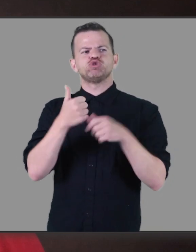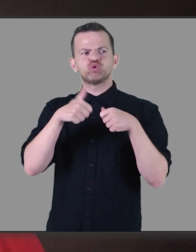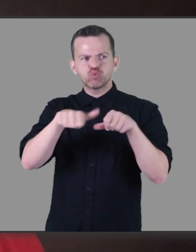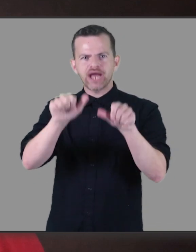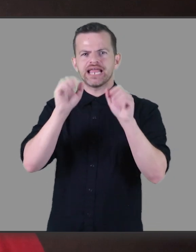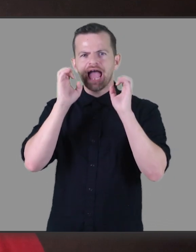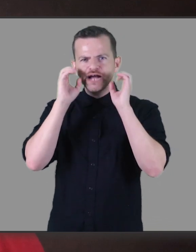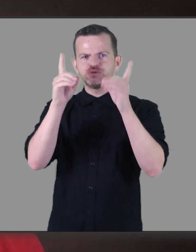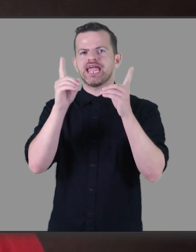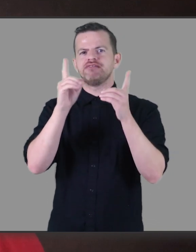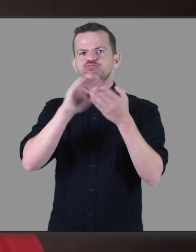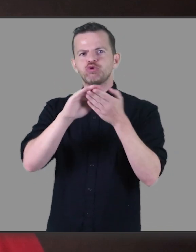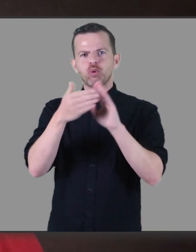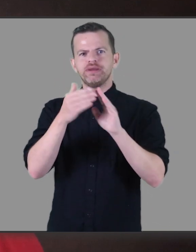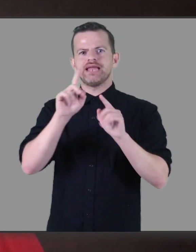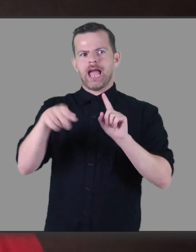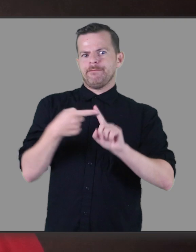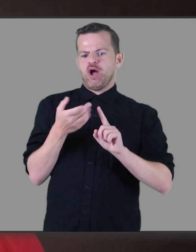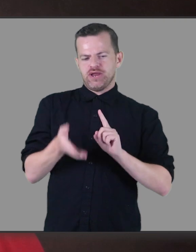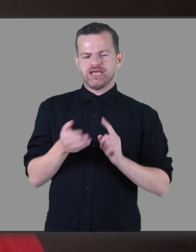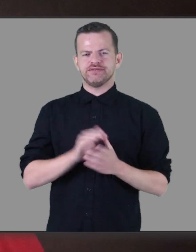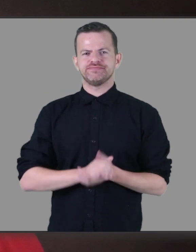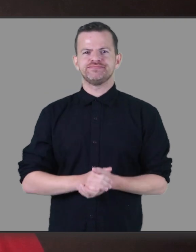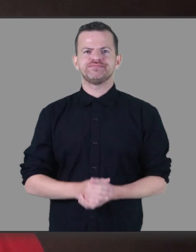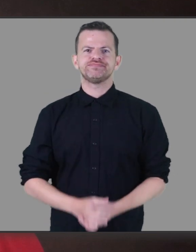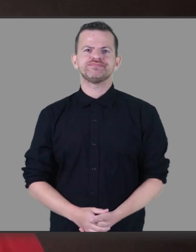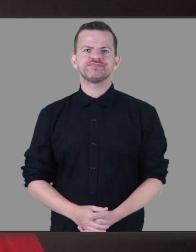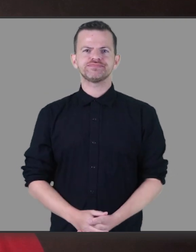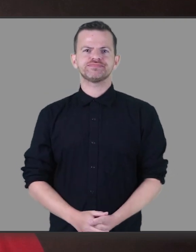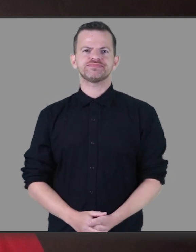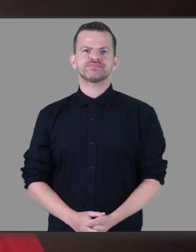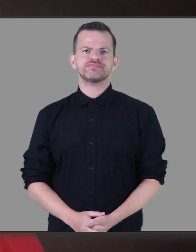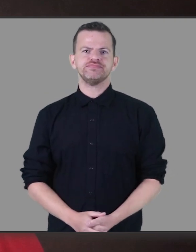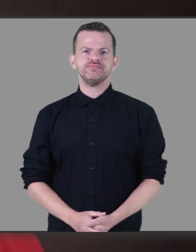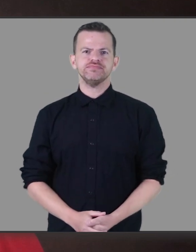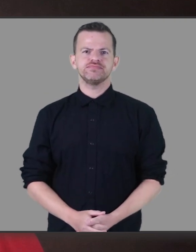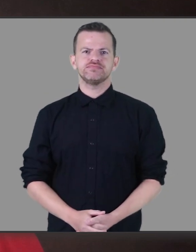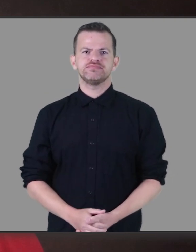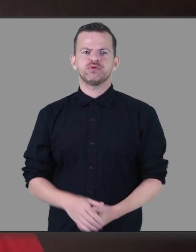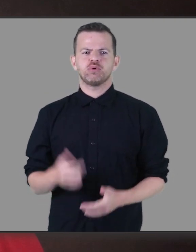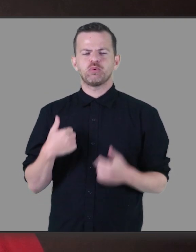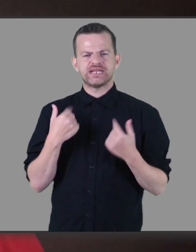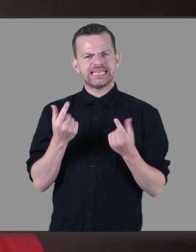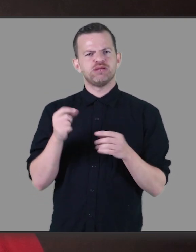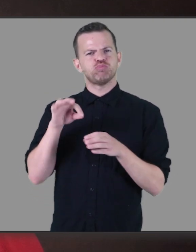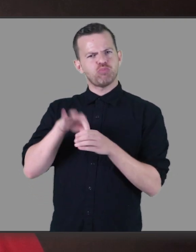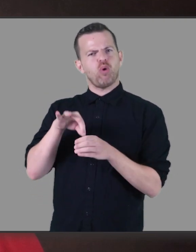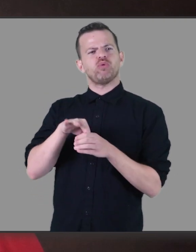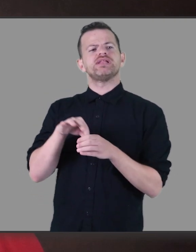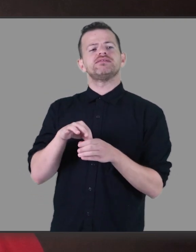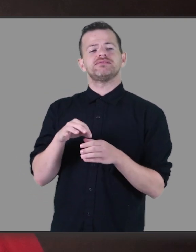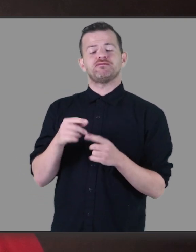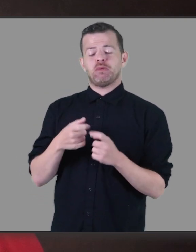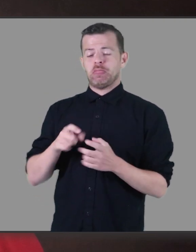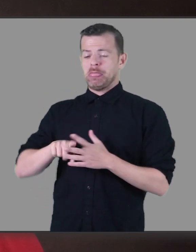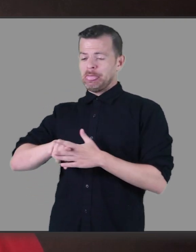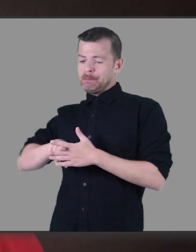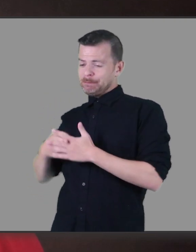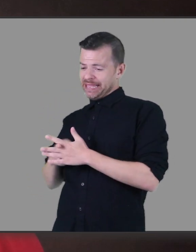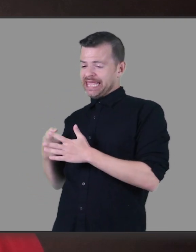And we set about trying to educate the community about it. We did